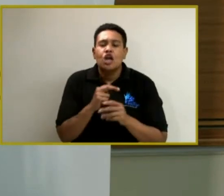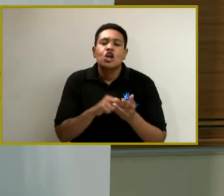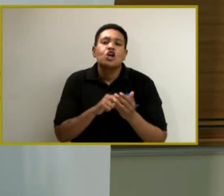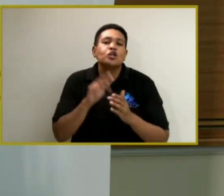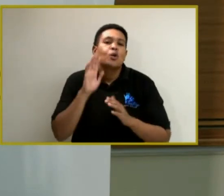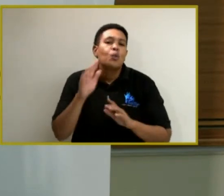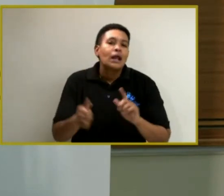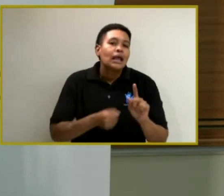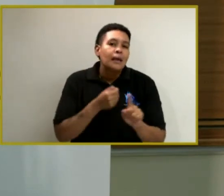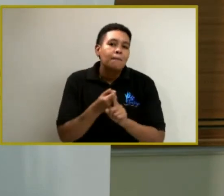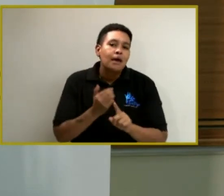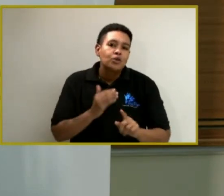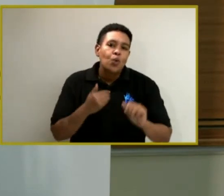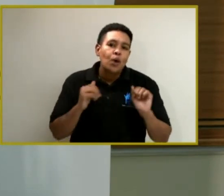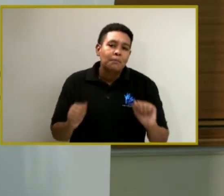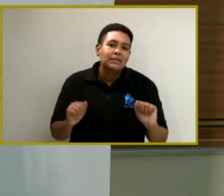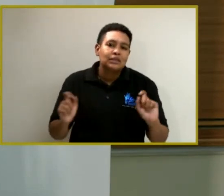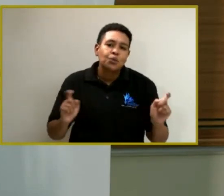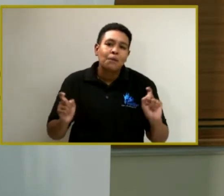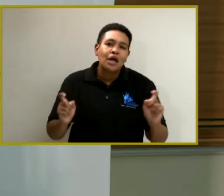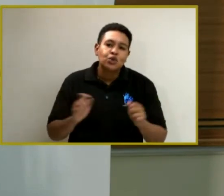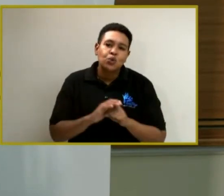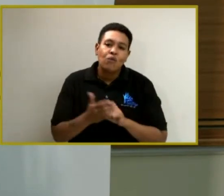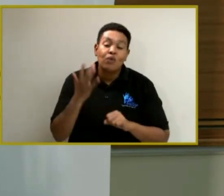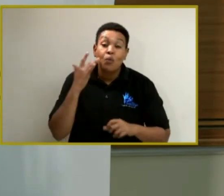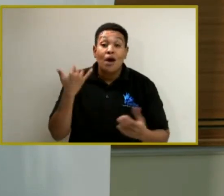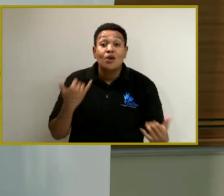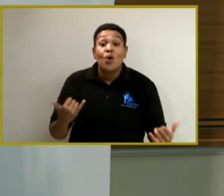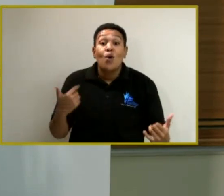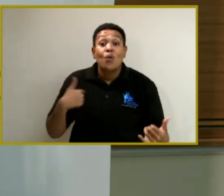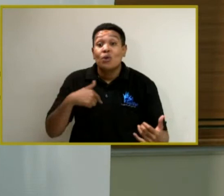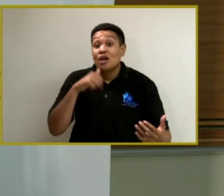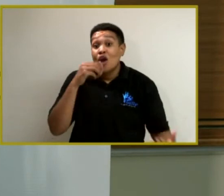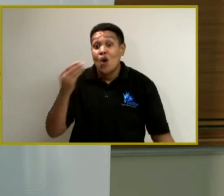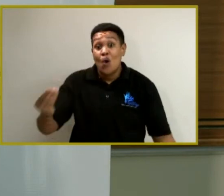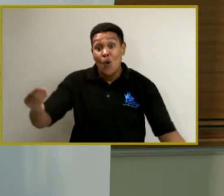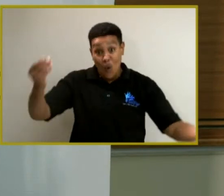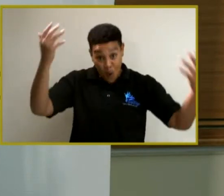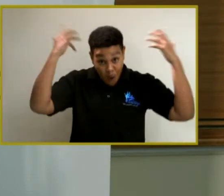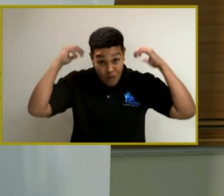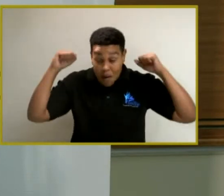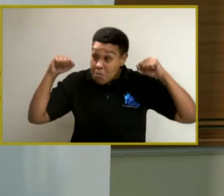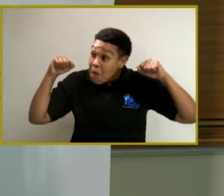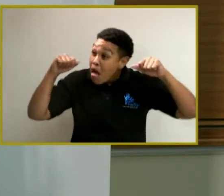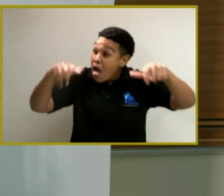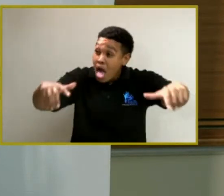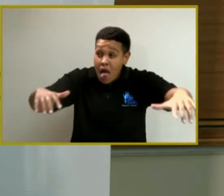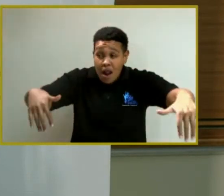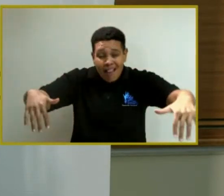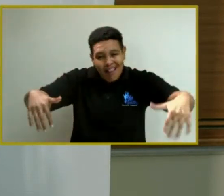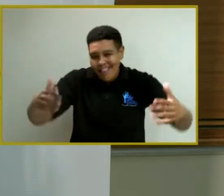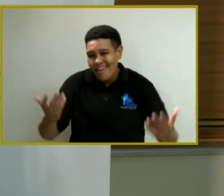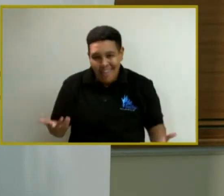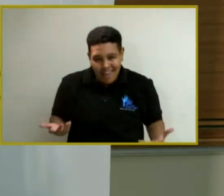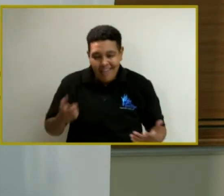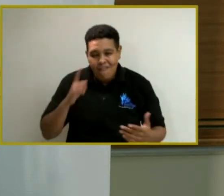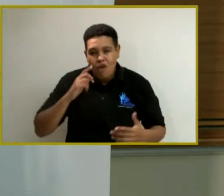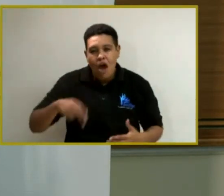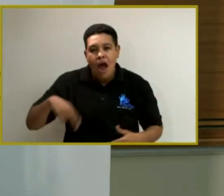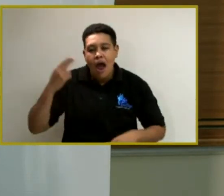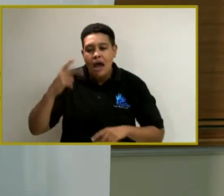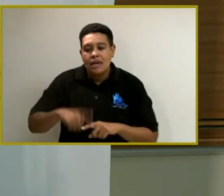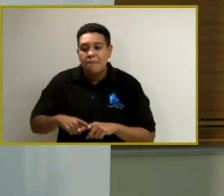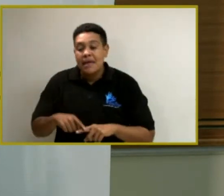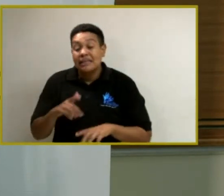to manage, because even though we're not overwhelmed by the demand for high